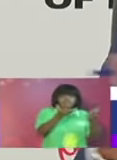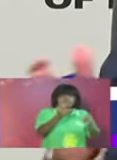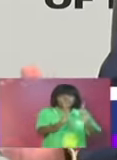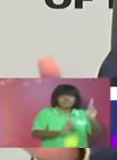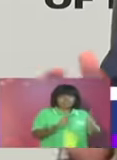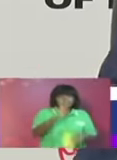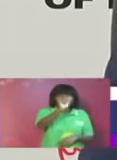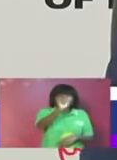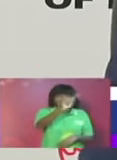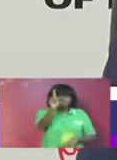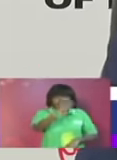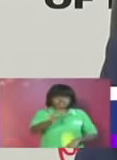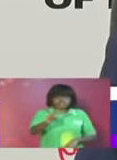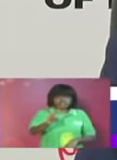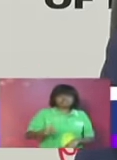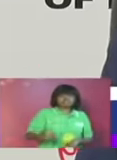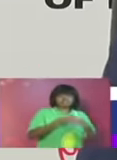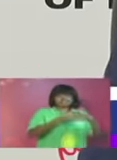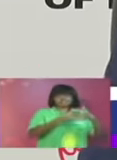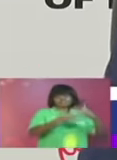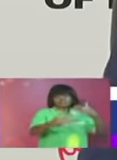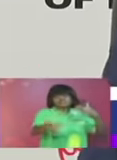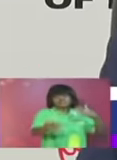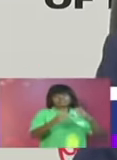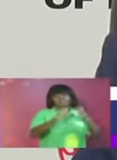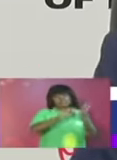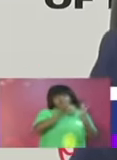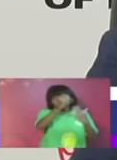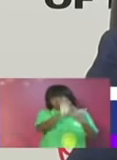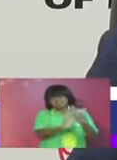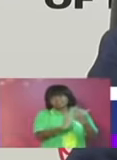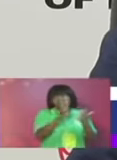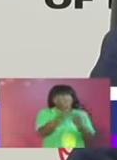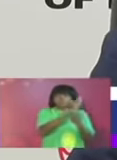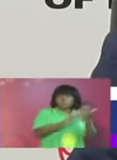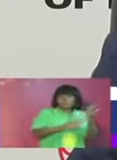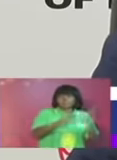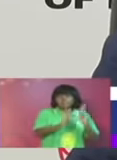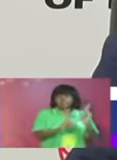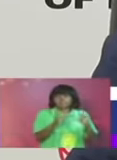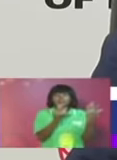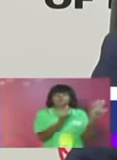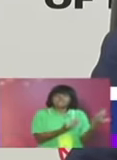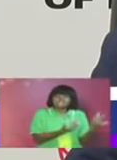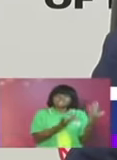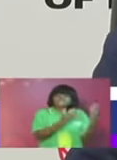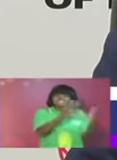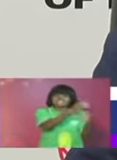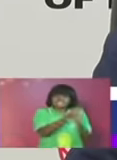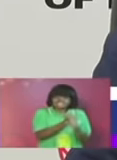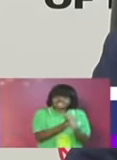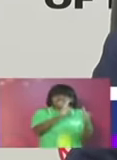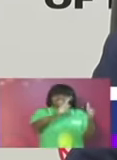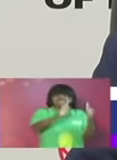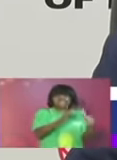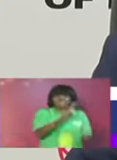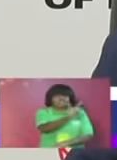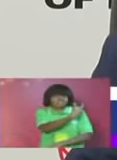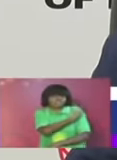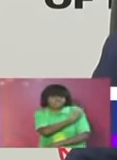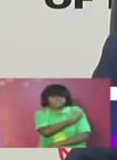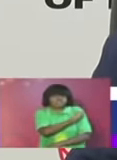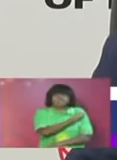be administered for second doses. These were mainly for public servants who we were vaccinating